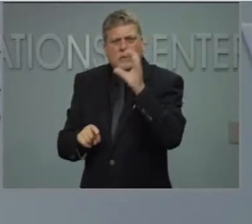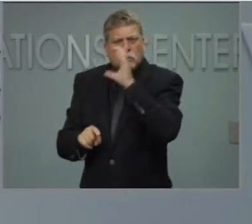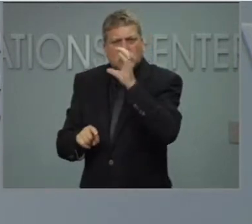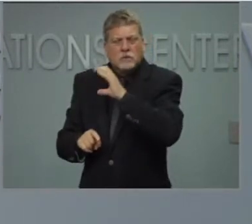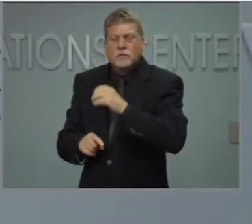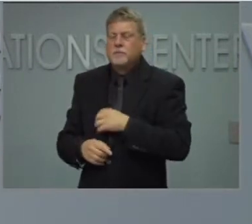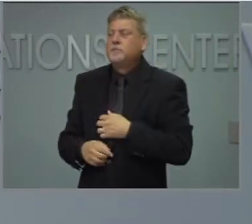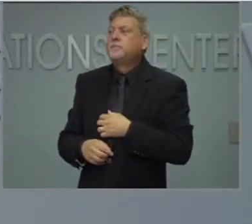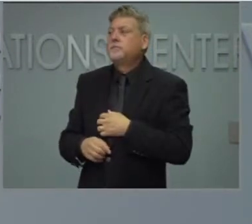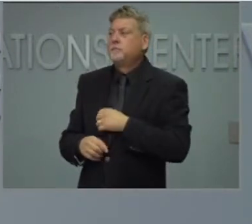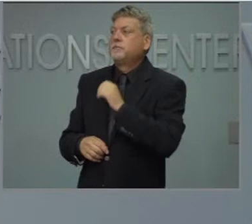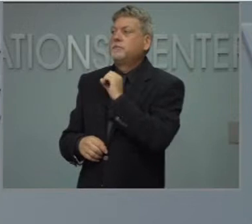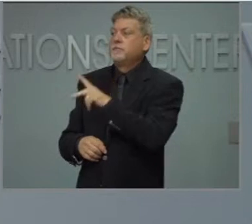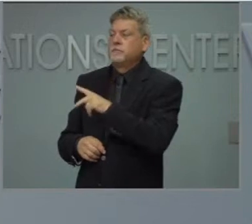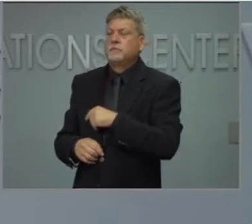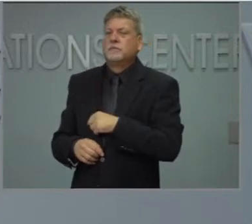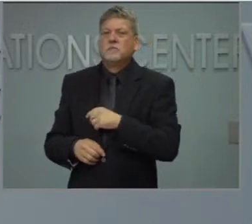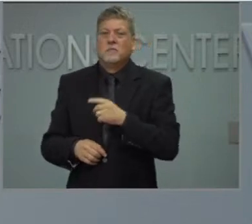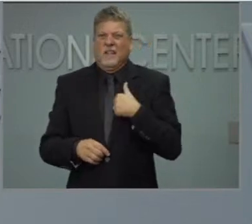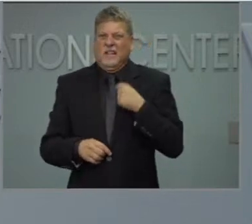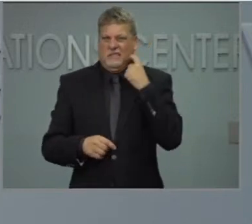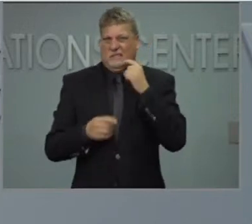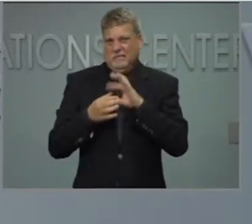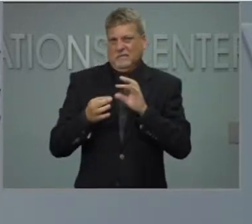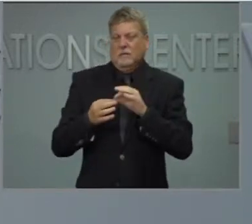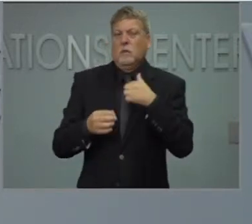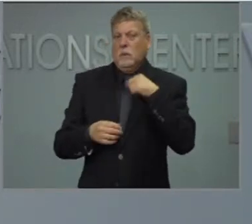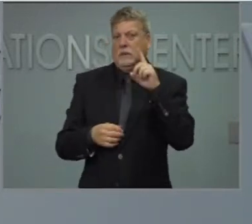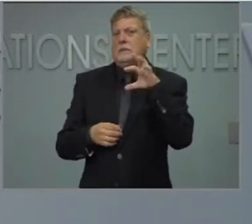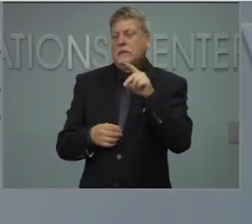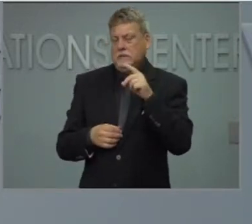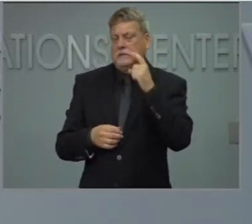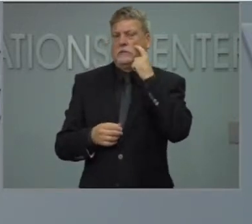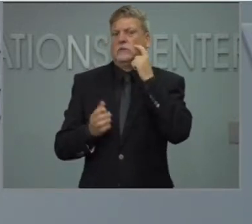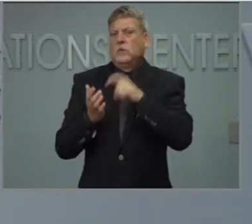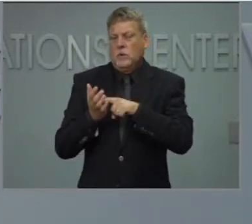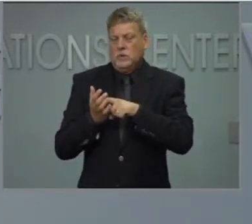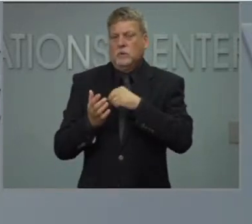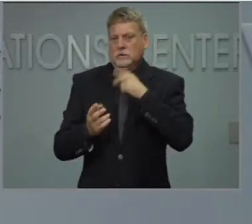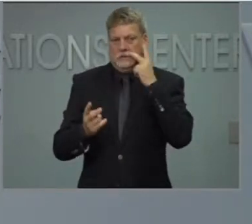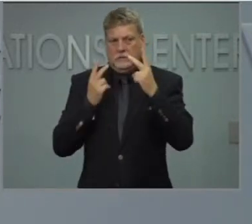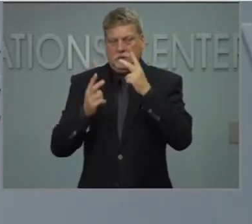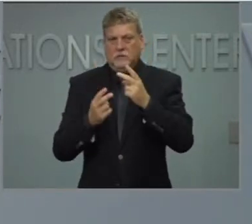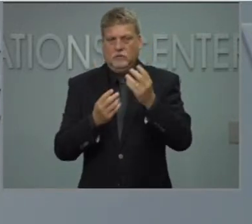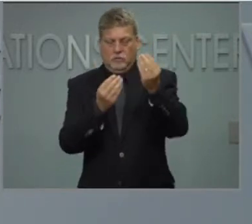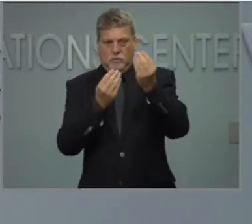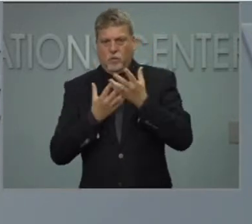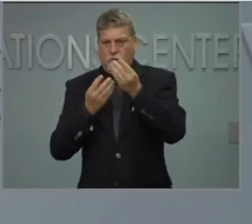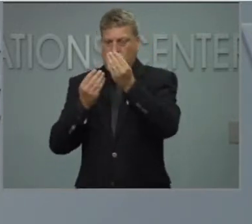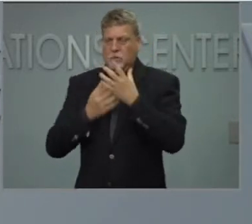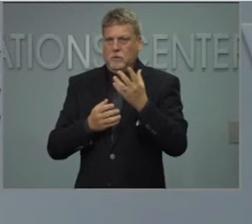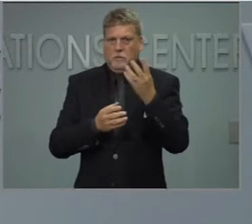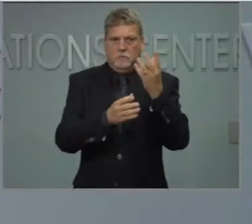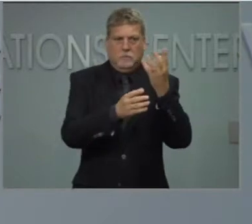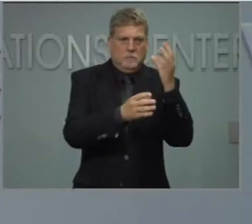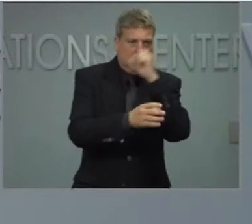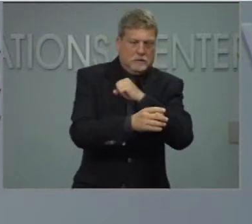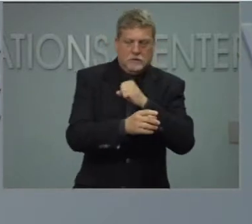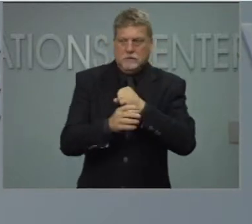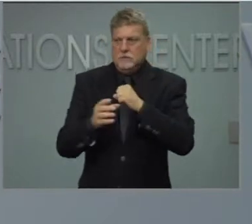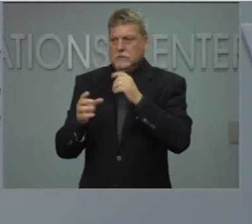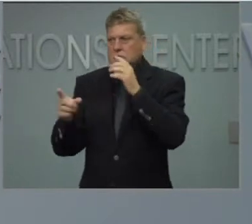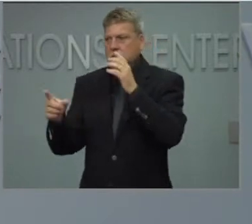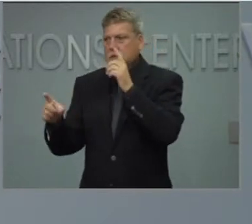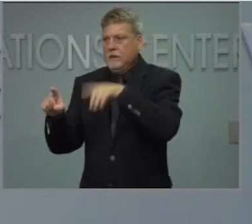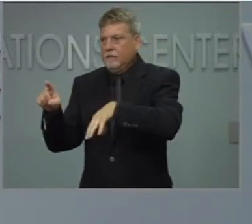said, we have seen some reports of individuals who are missing. We know there are some coming out of Haywood